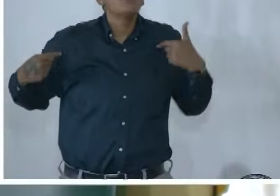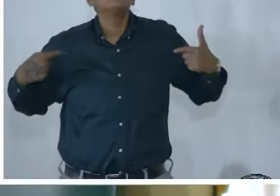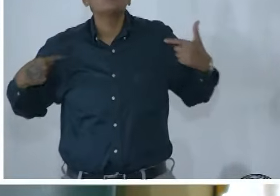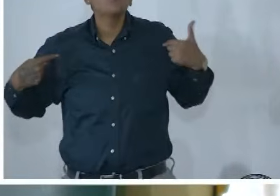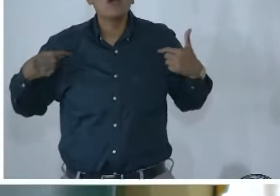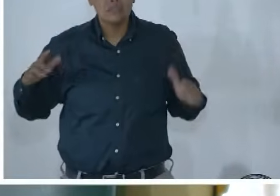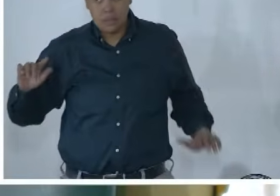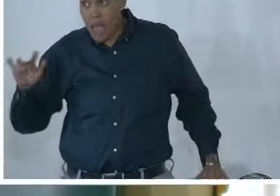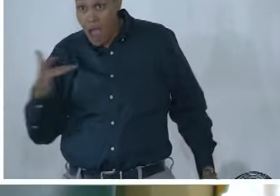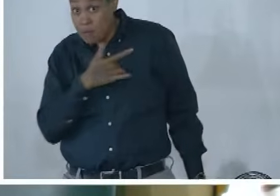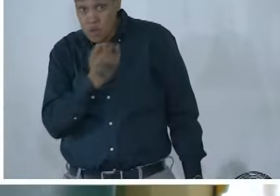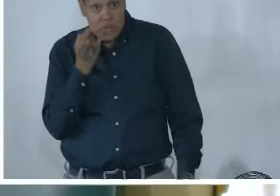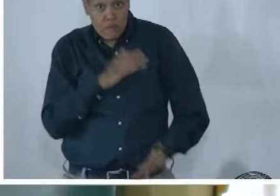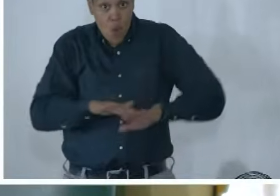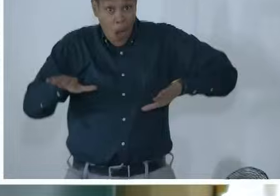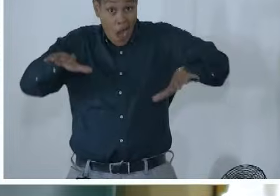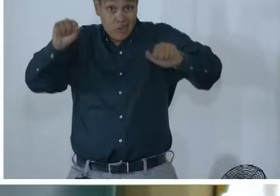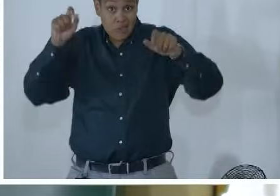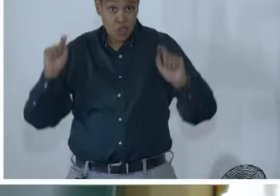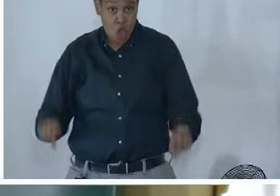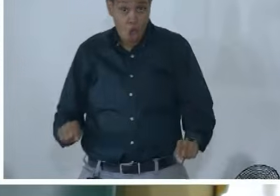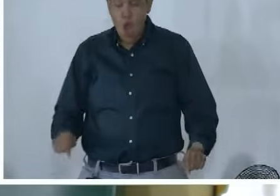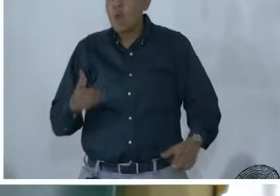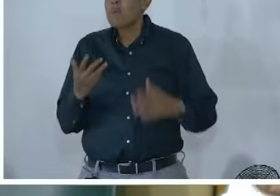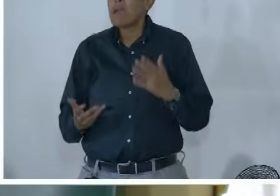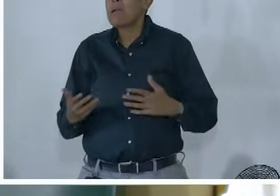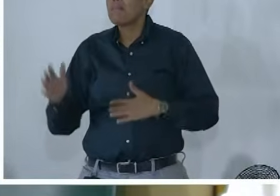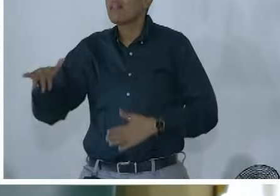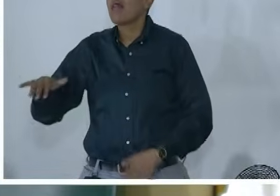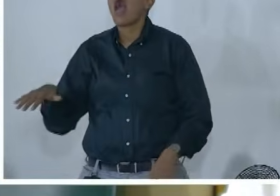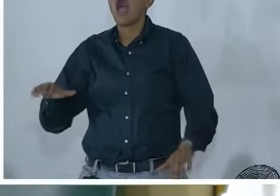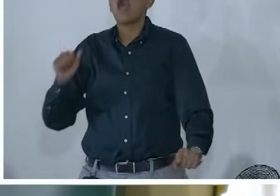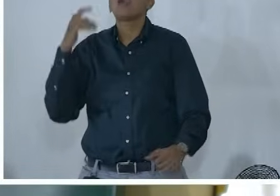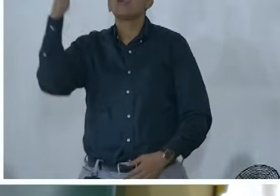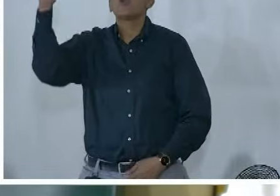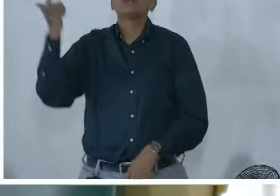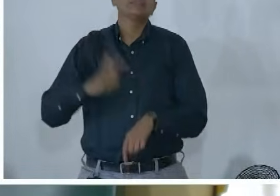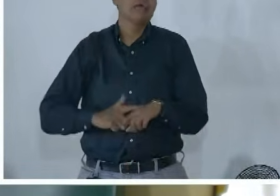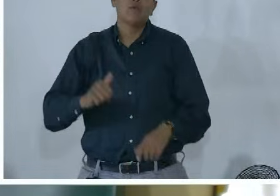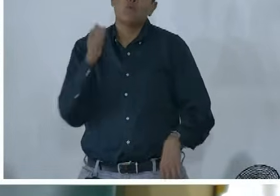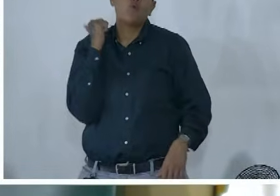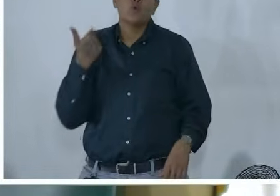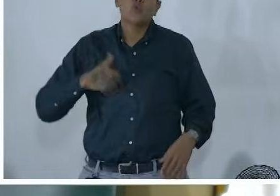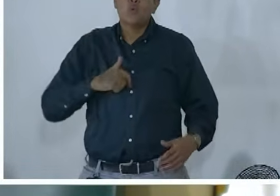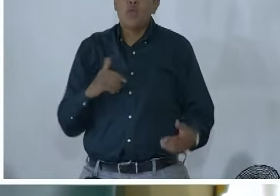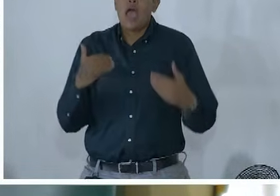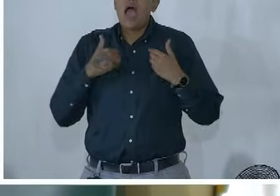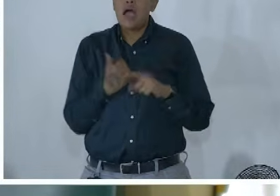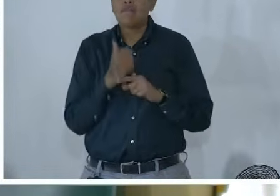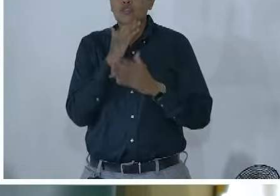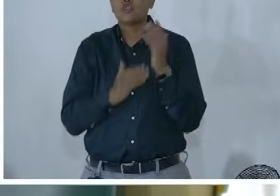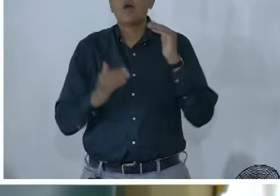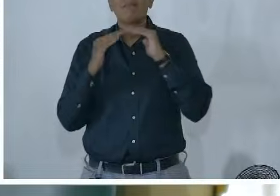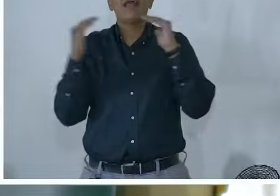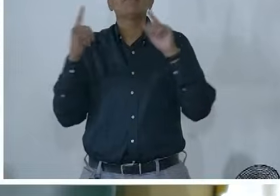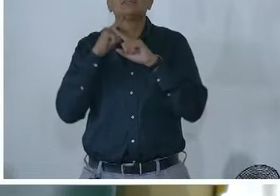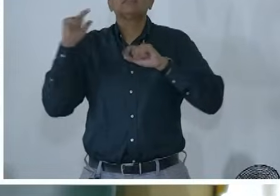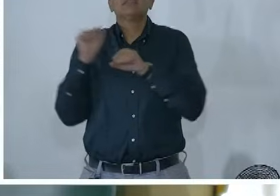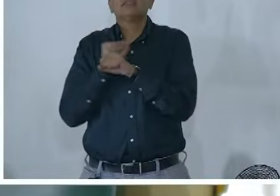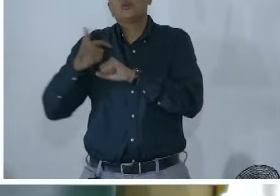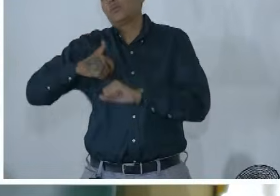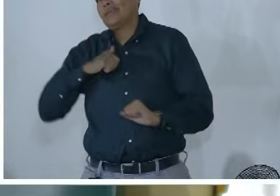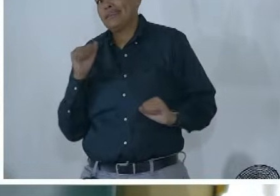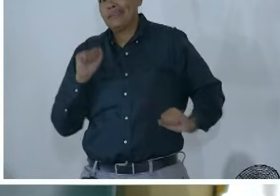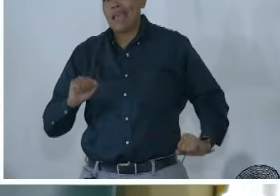they don't act now, they may be unable to act at any other time. So we do have some levers that we